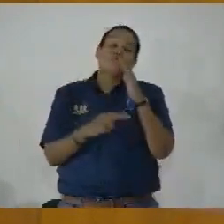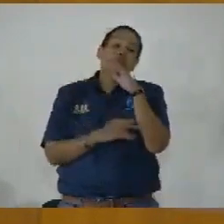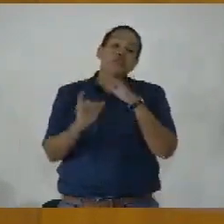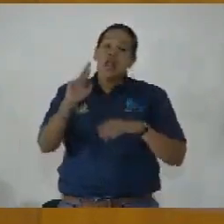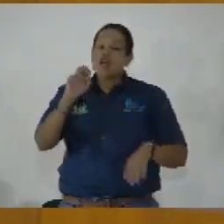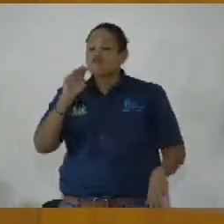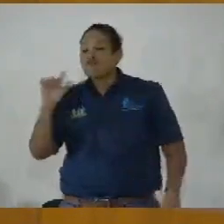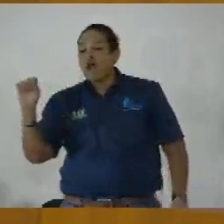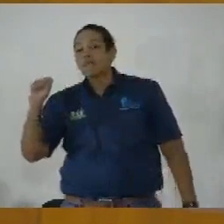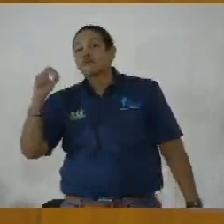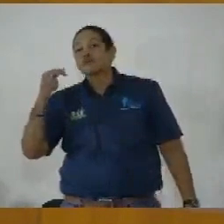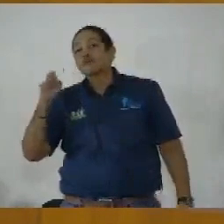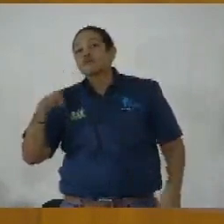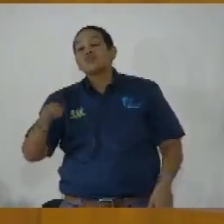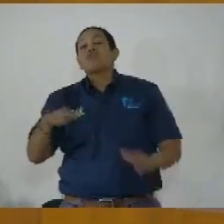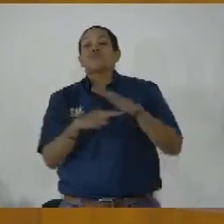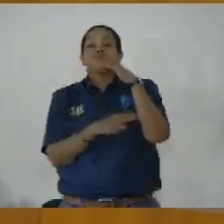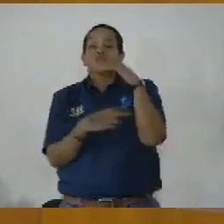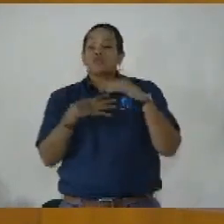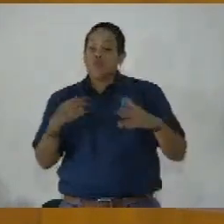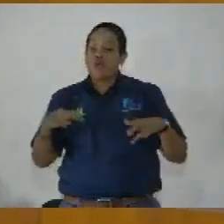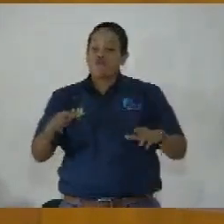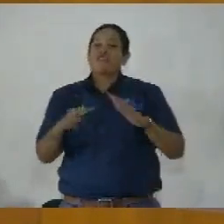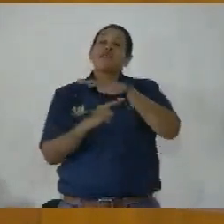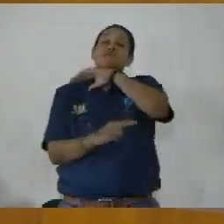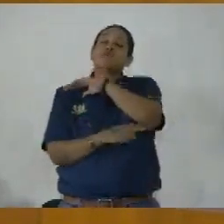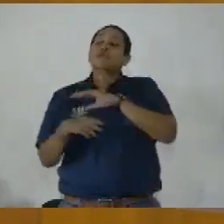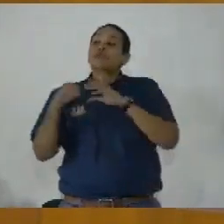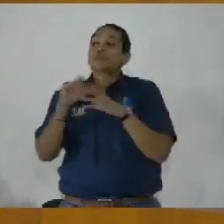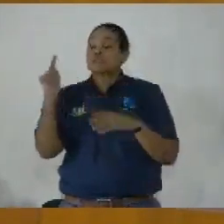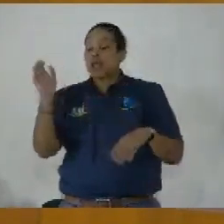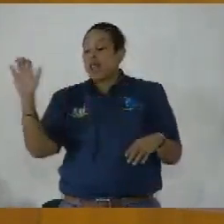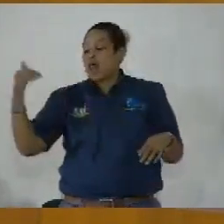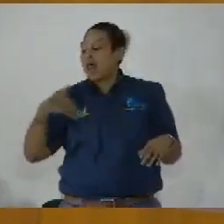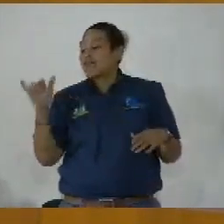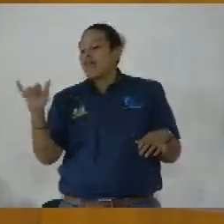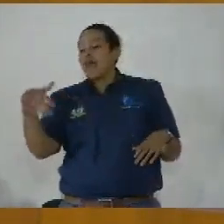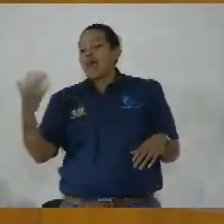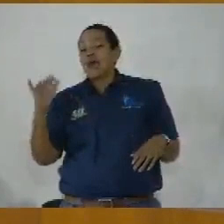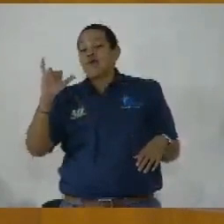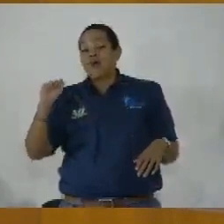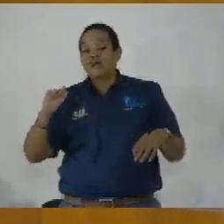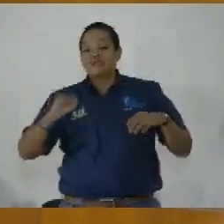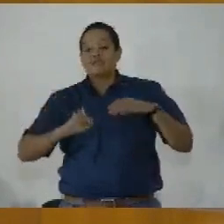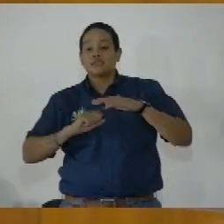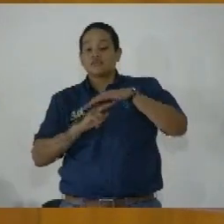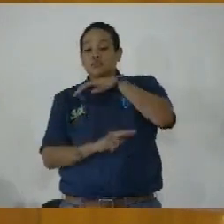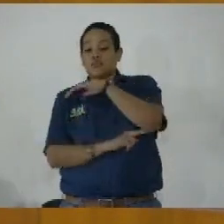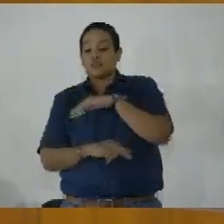Ramble, Shooting River Bridge, White River Bridge. In St. Elizabeth, you have places like the Wyse Bridge,